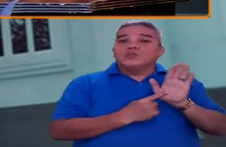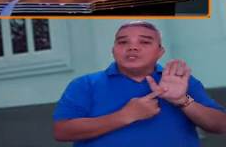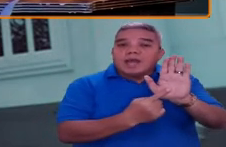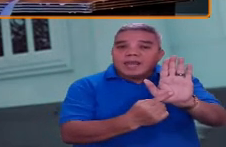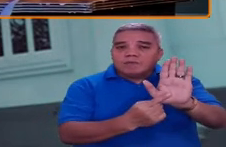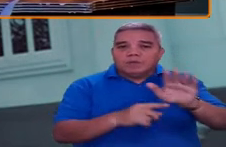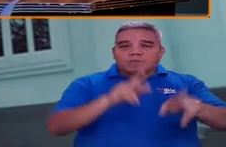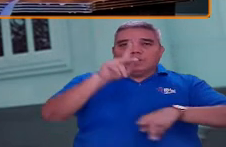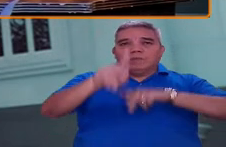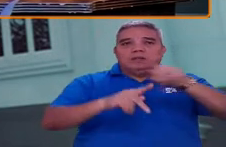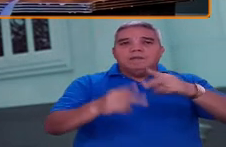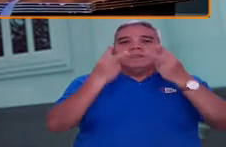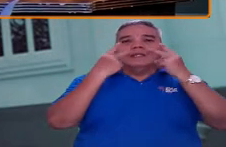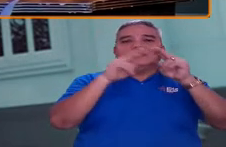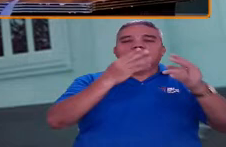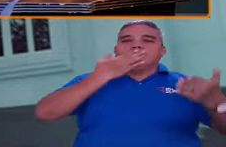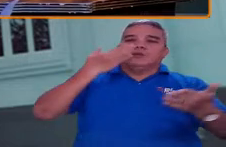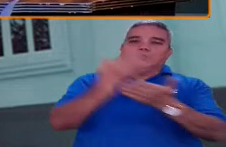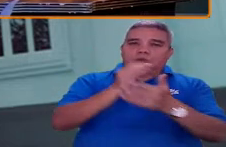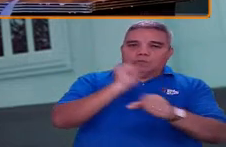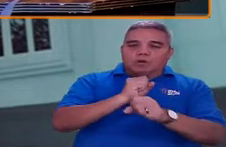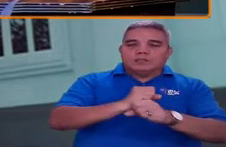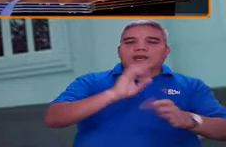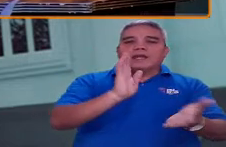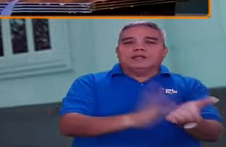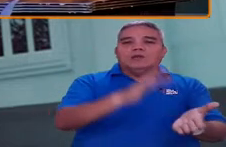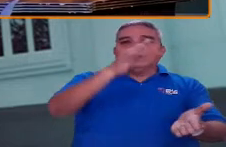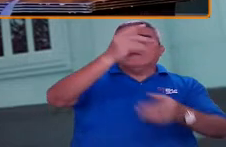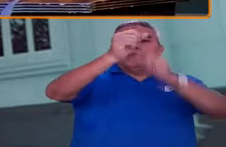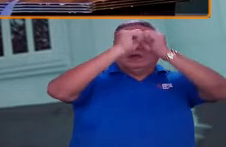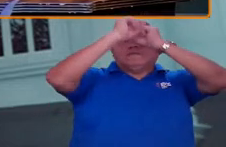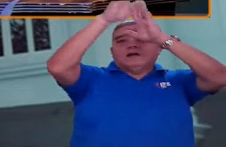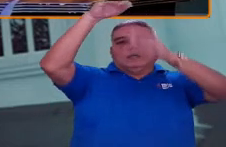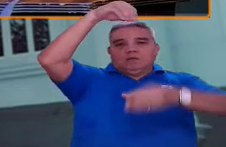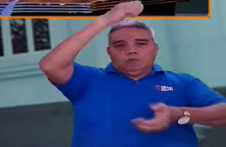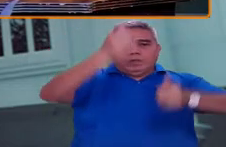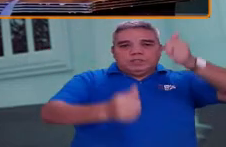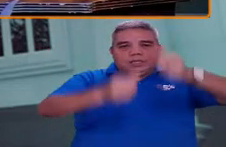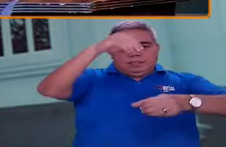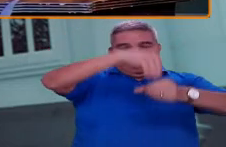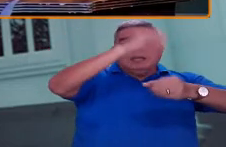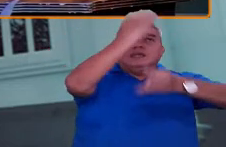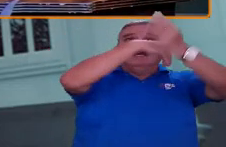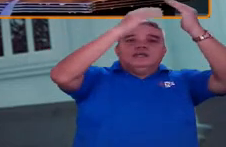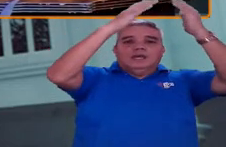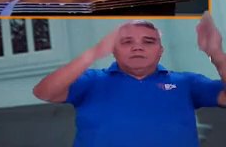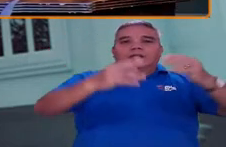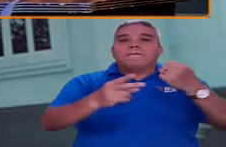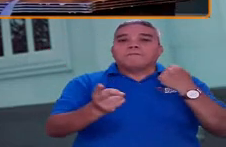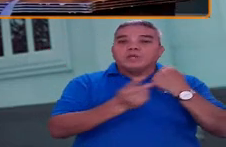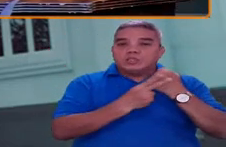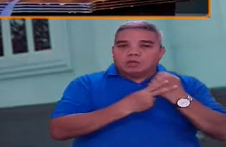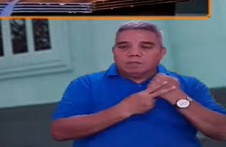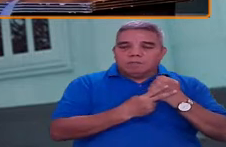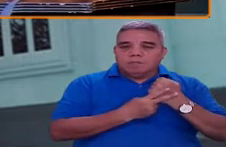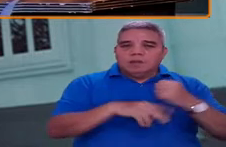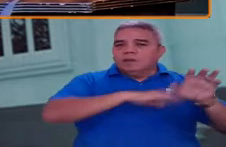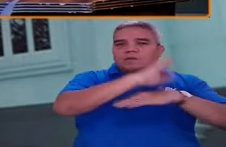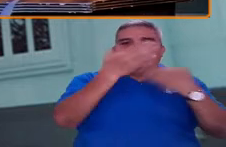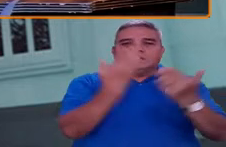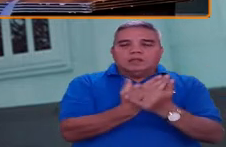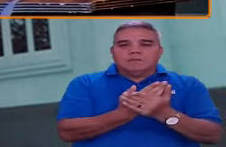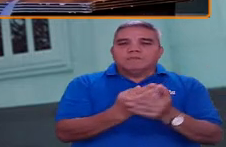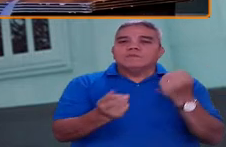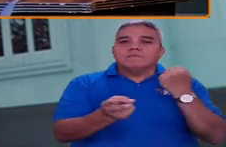men, that they may see your good works and glorify your Father which is in heaven. Preserve. By all means,